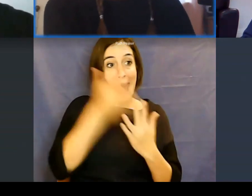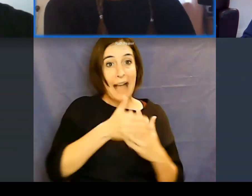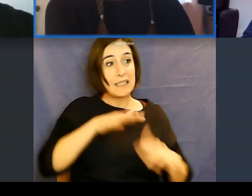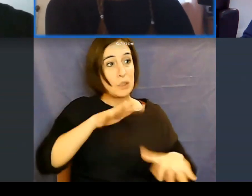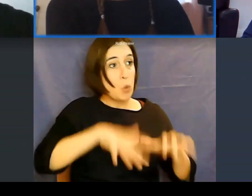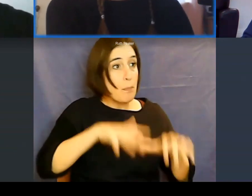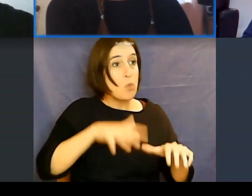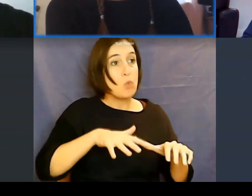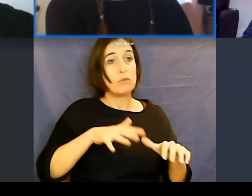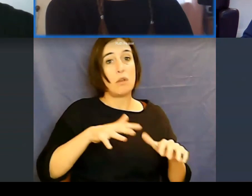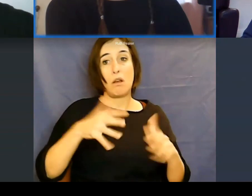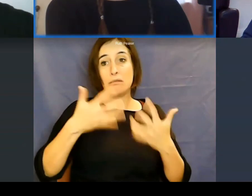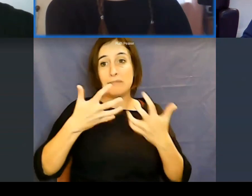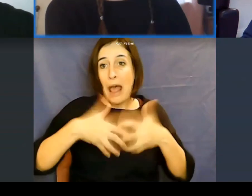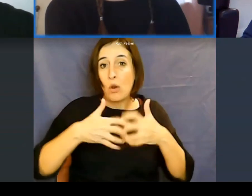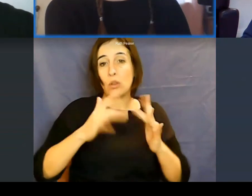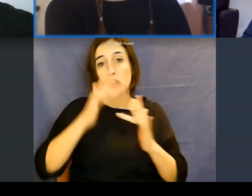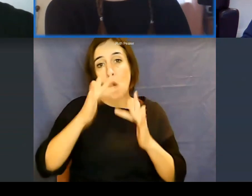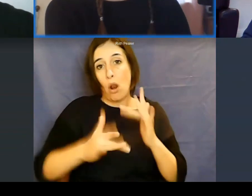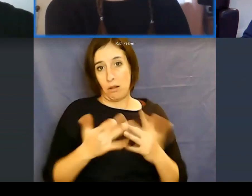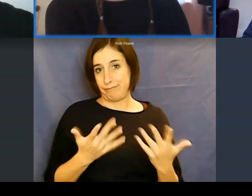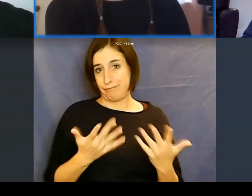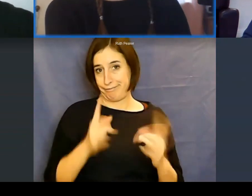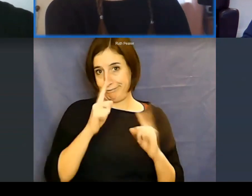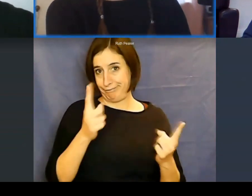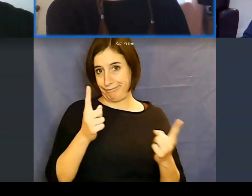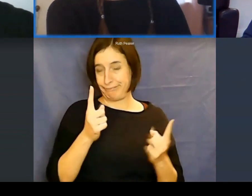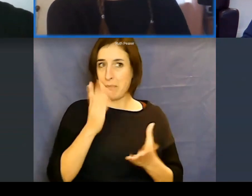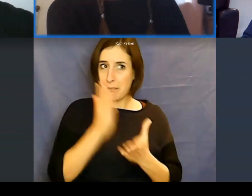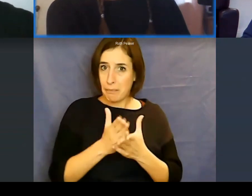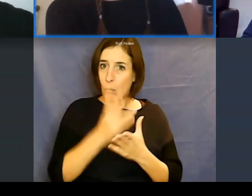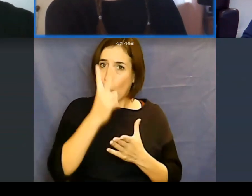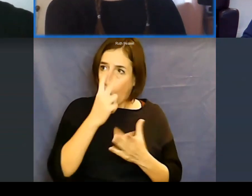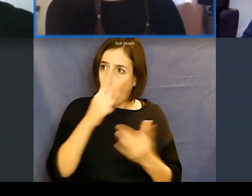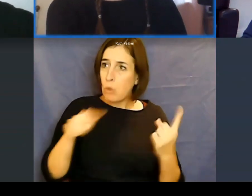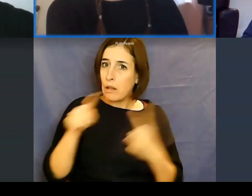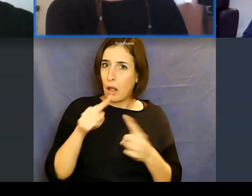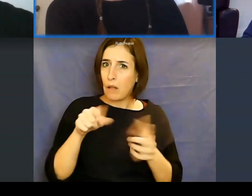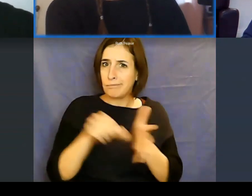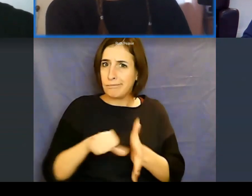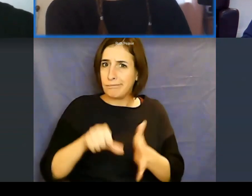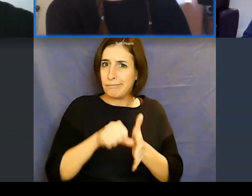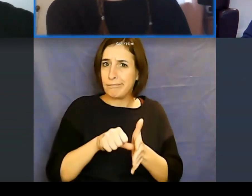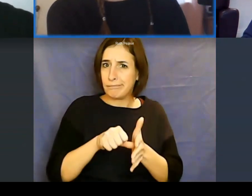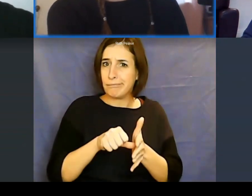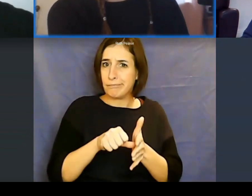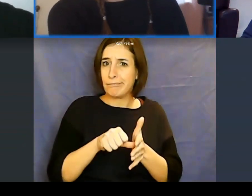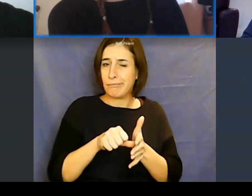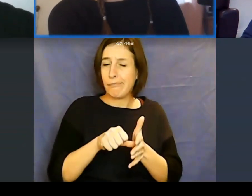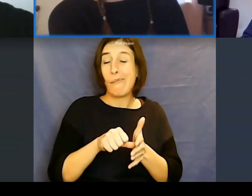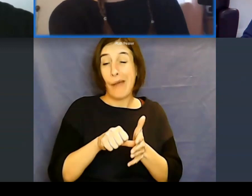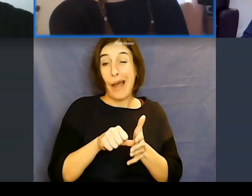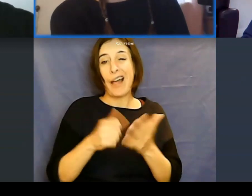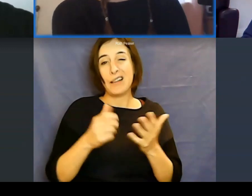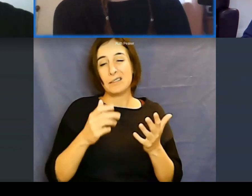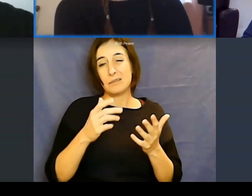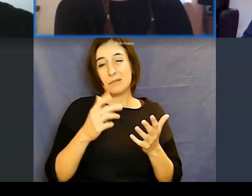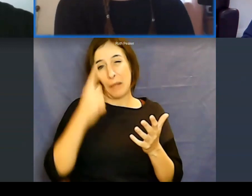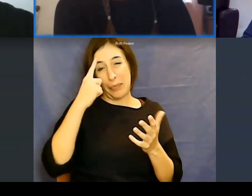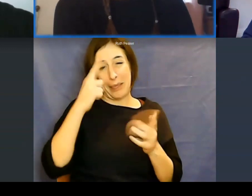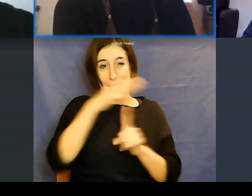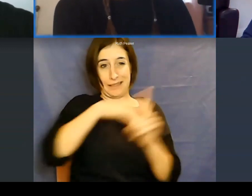and especially in the older generation. And that disparity is actually more considerable amongst BAME communities. They're actually more